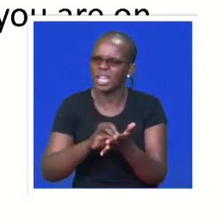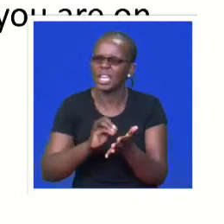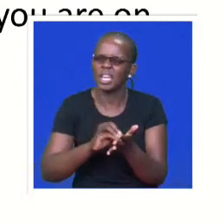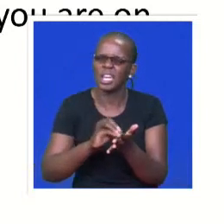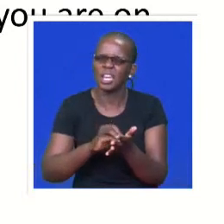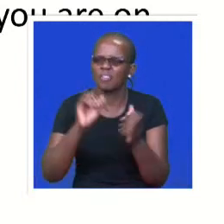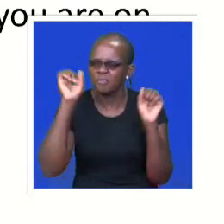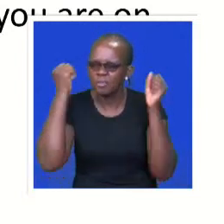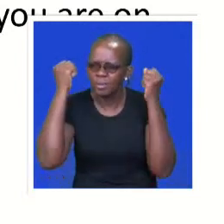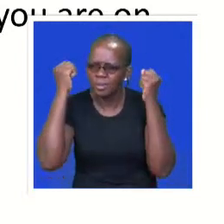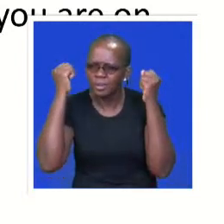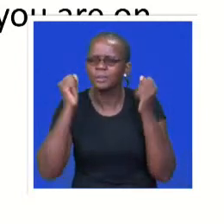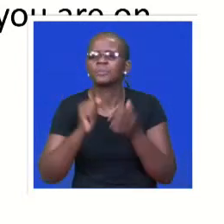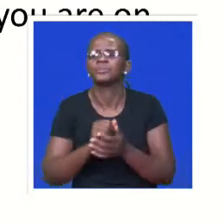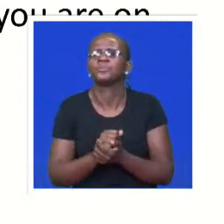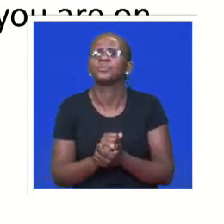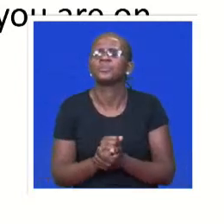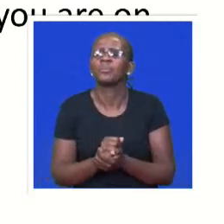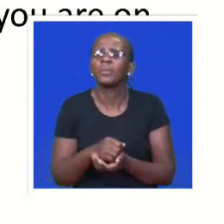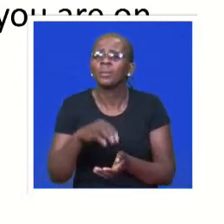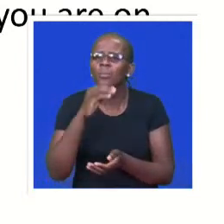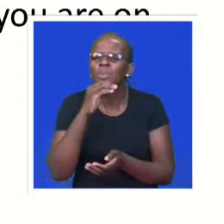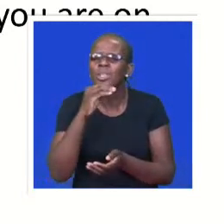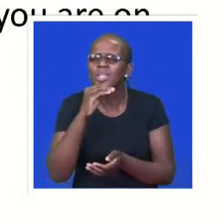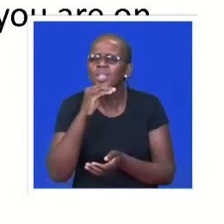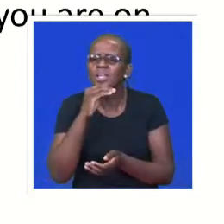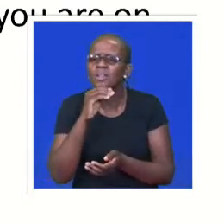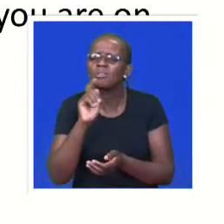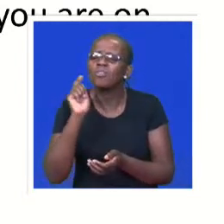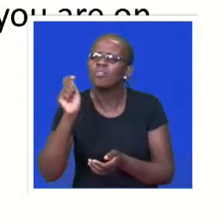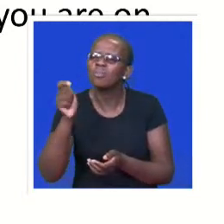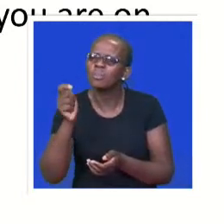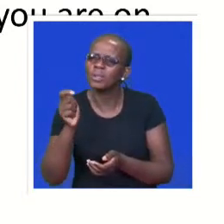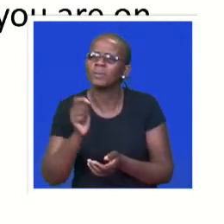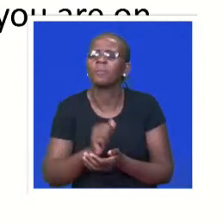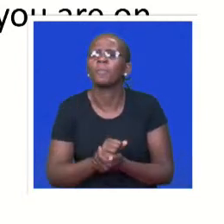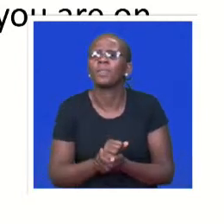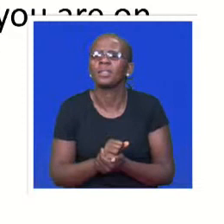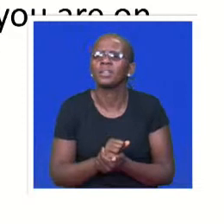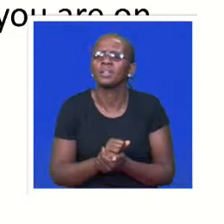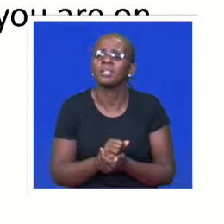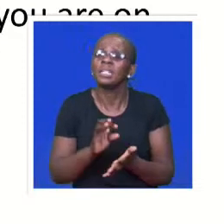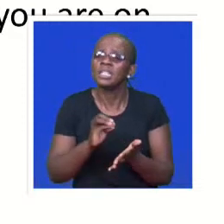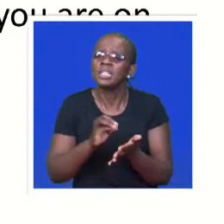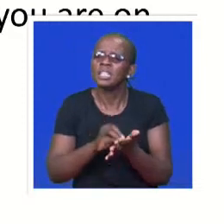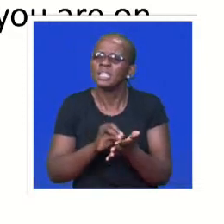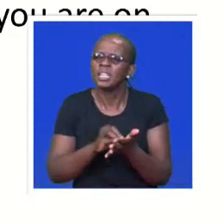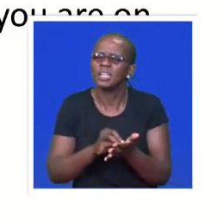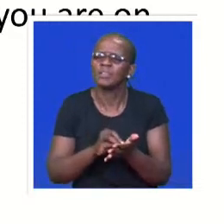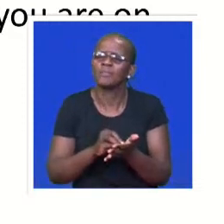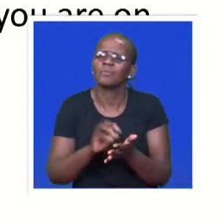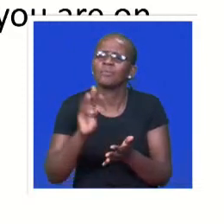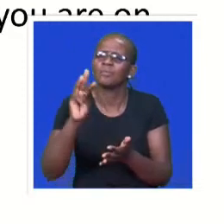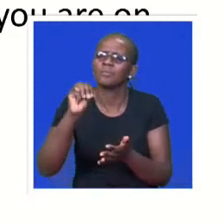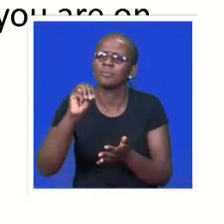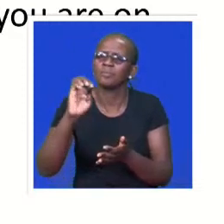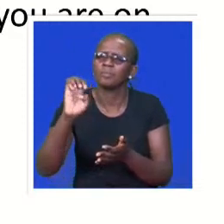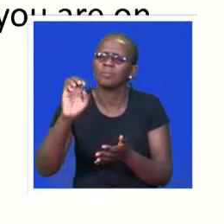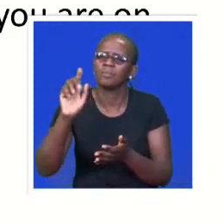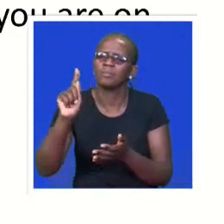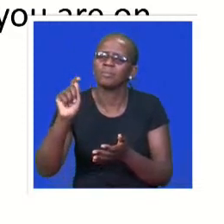the hand bell. So what is a bell? A bell is a hollow metal, often shaped like a